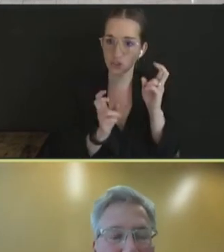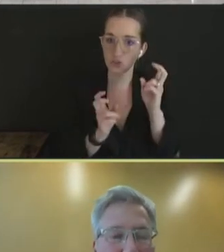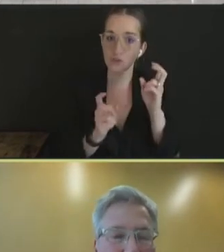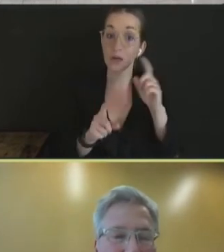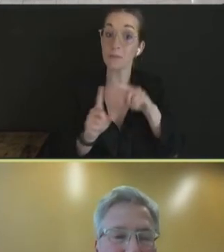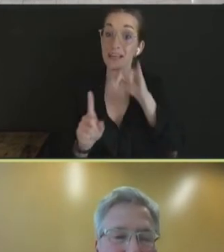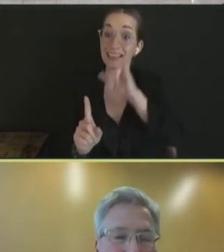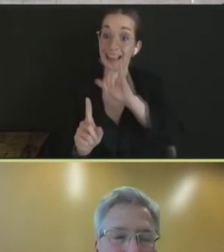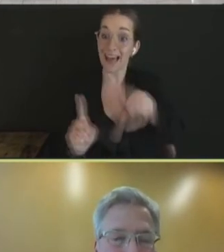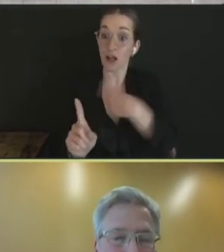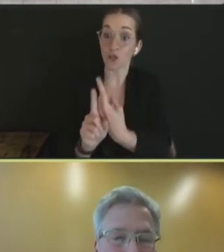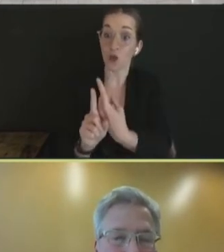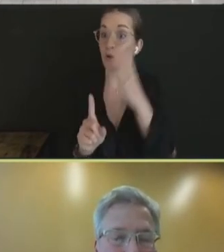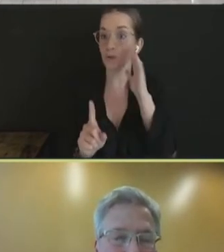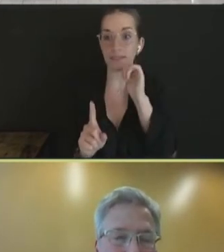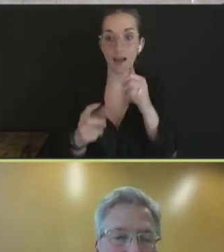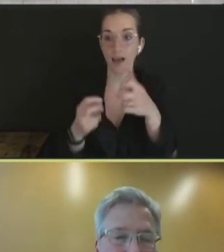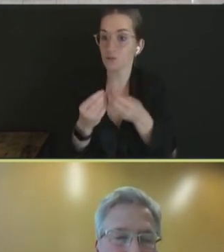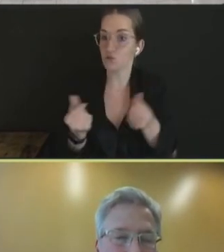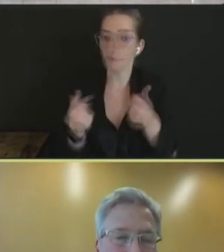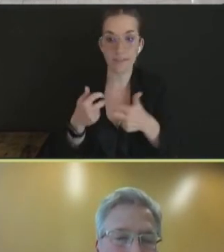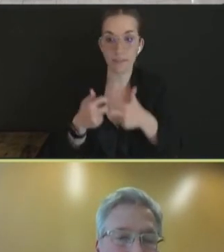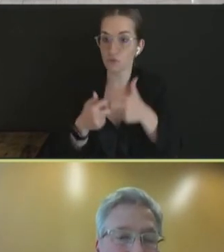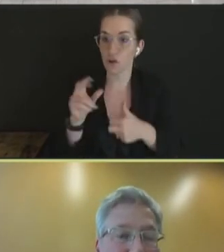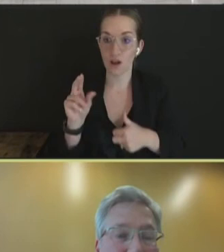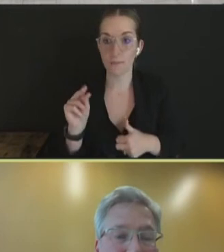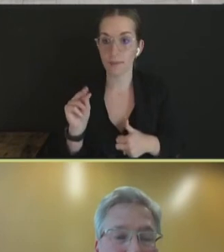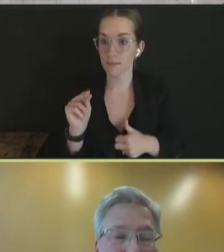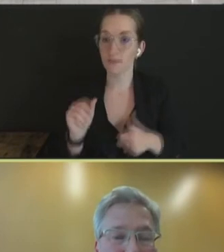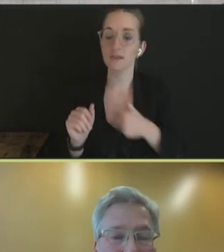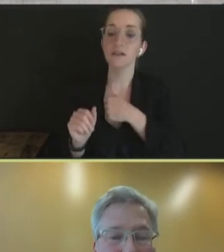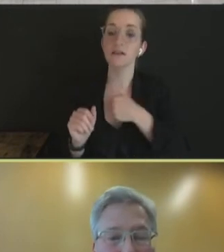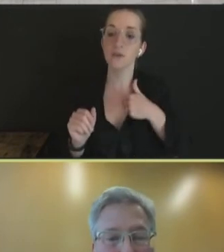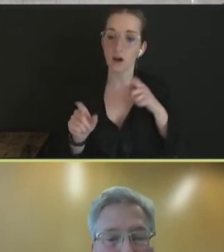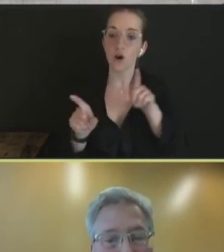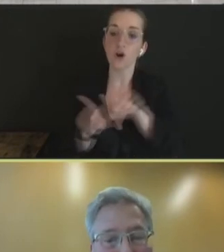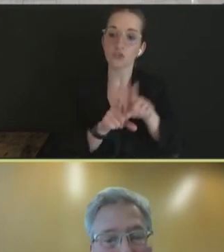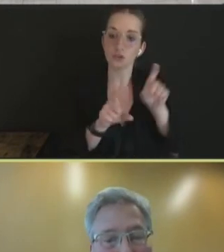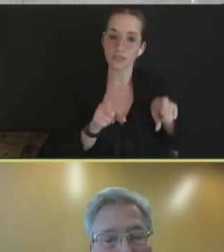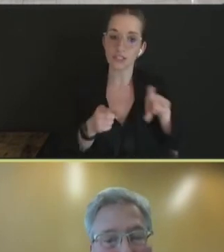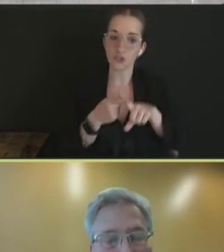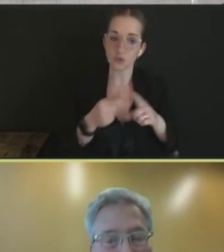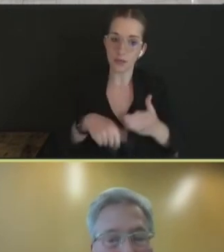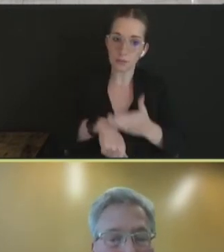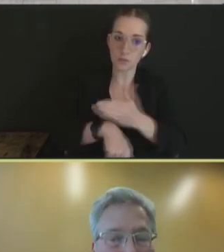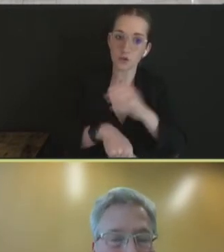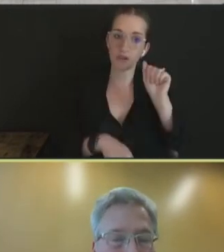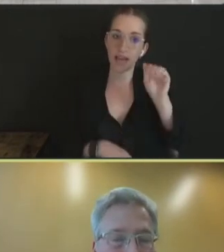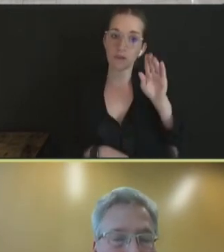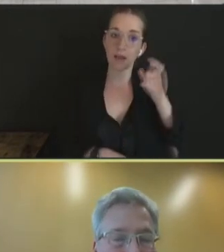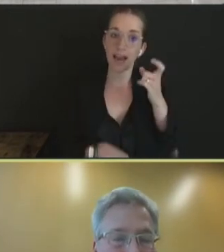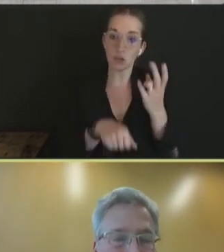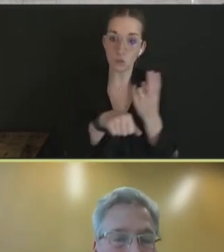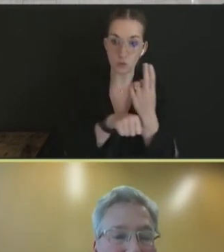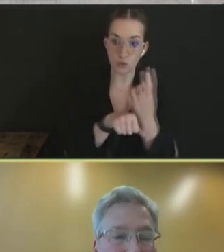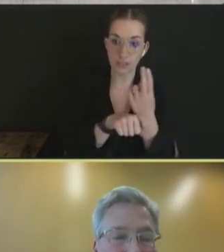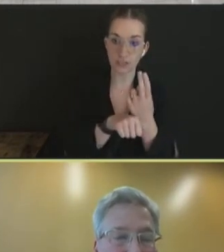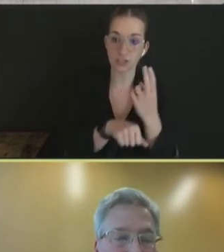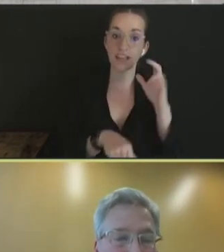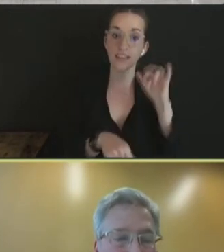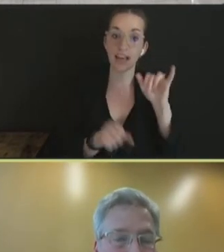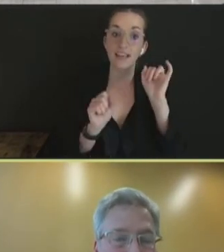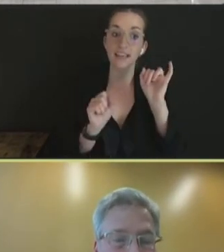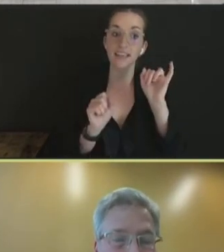the problem. We also need to improve antibiotic usage, and that can be achieved both through